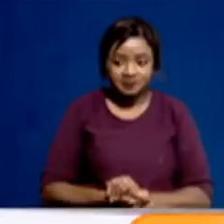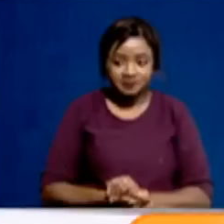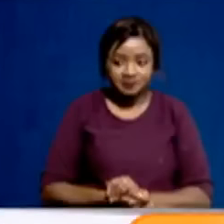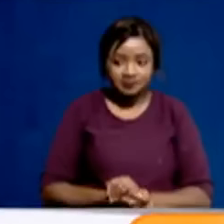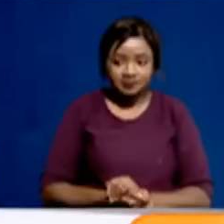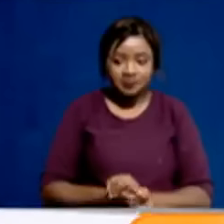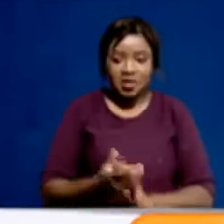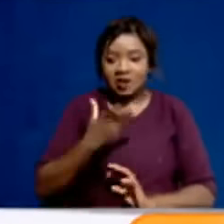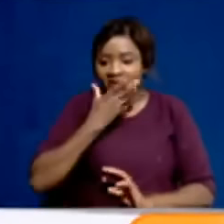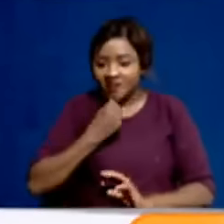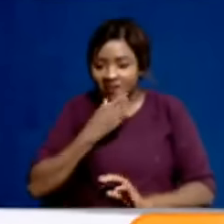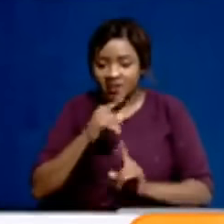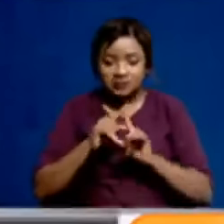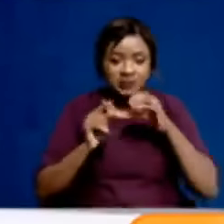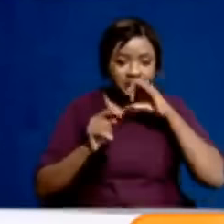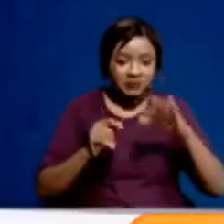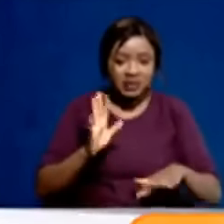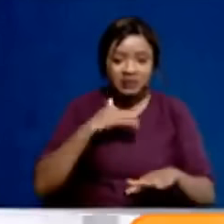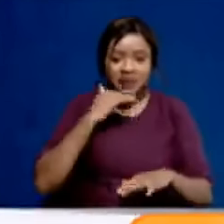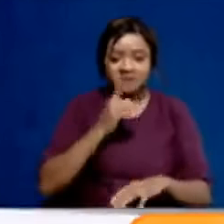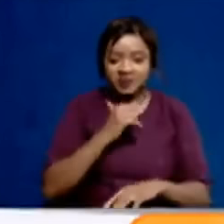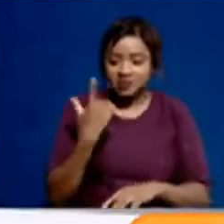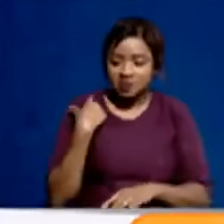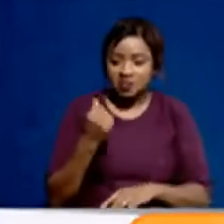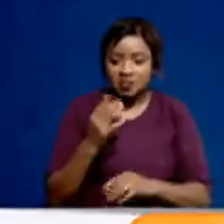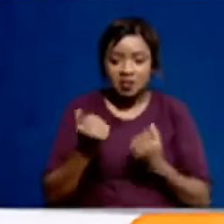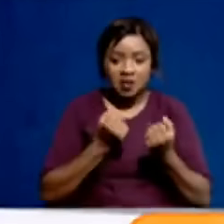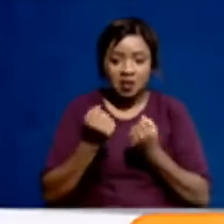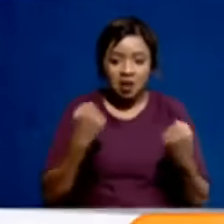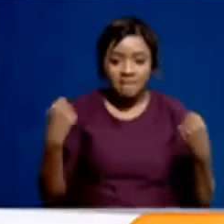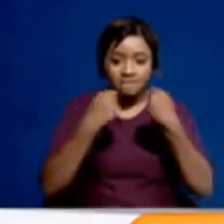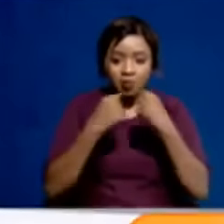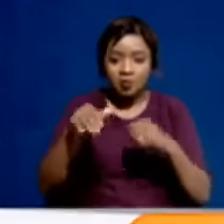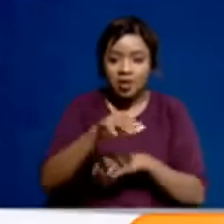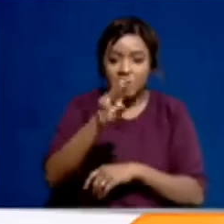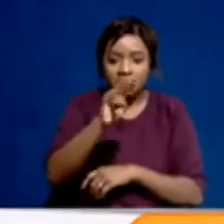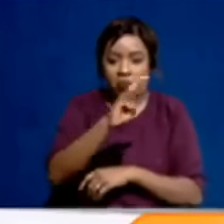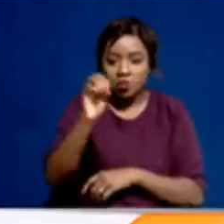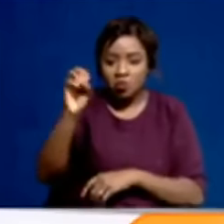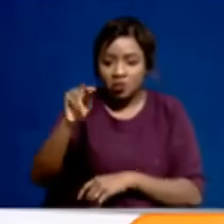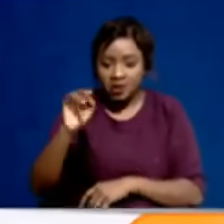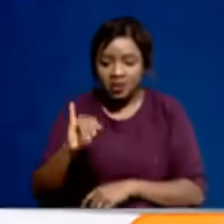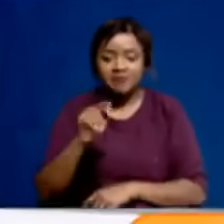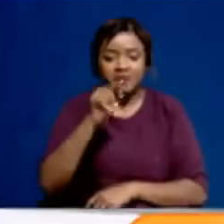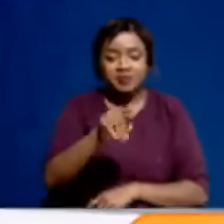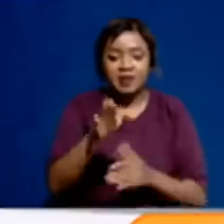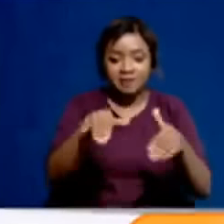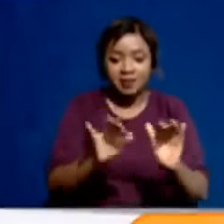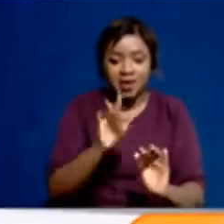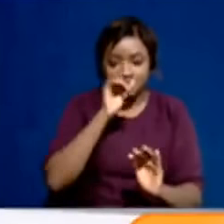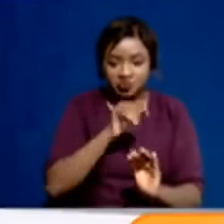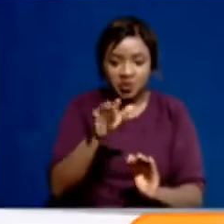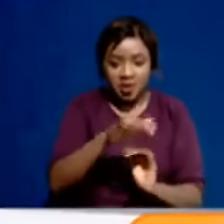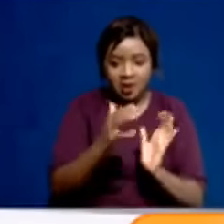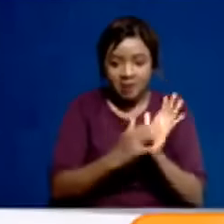A father and son who were among the 12 victims who perished from the fatal Mbooni area road accident were laid to rest today in Katheka Kai, that's